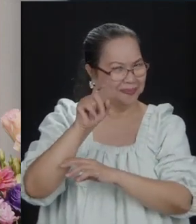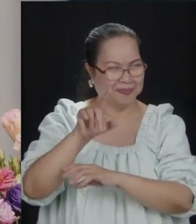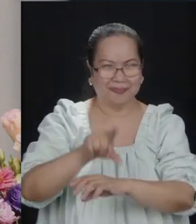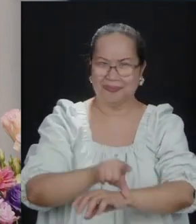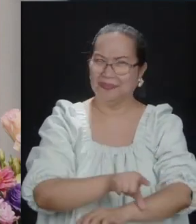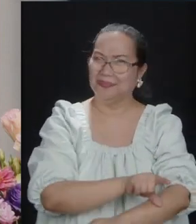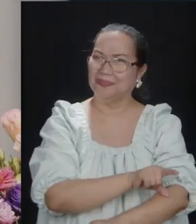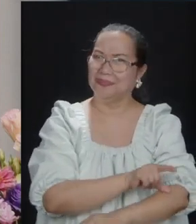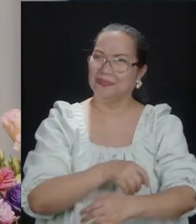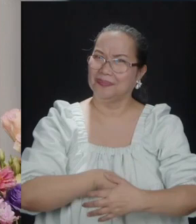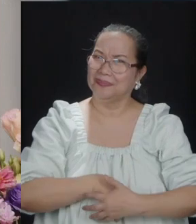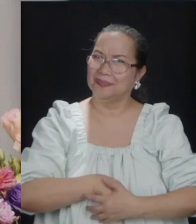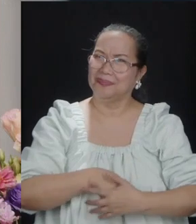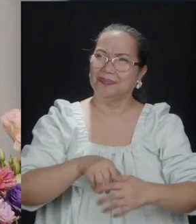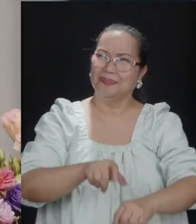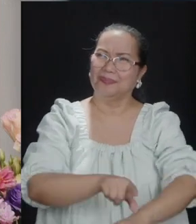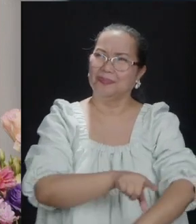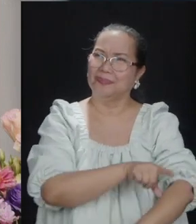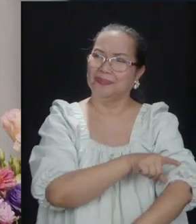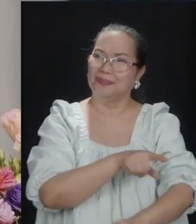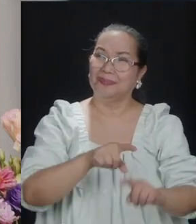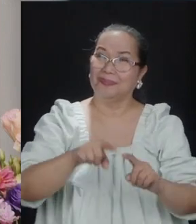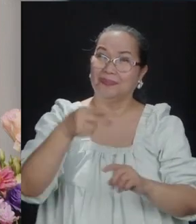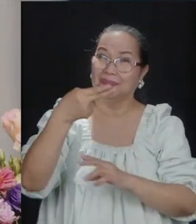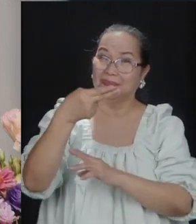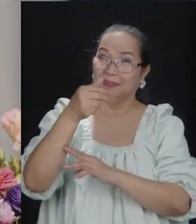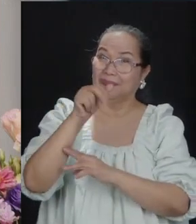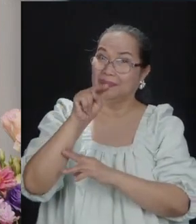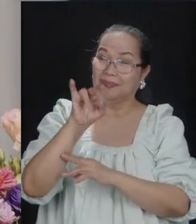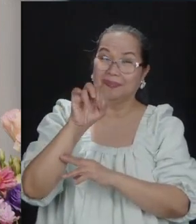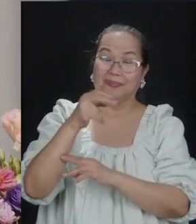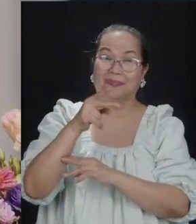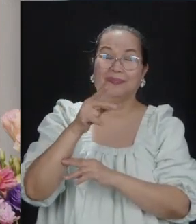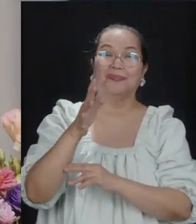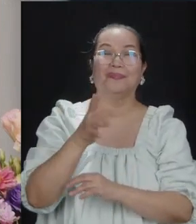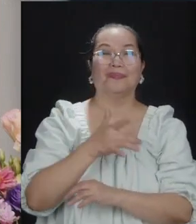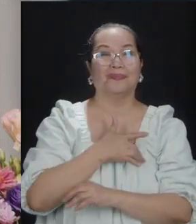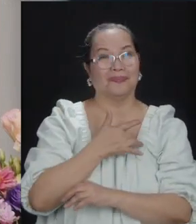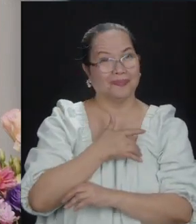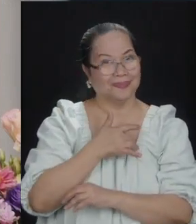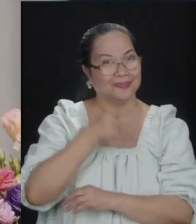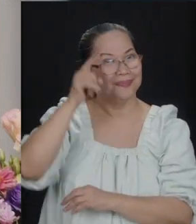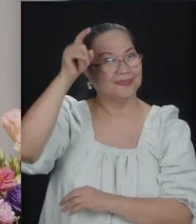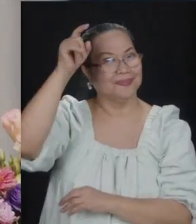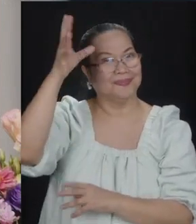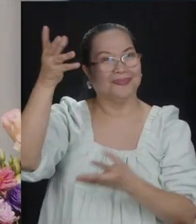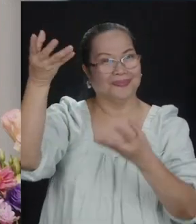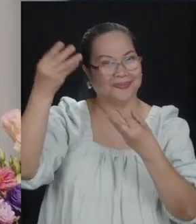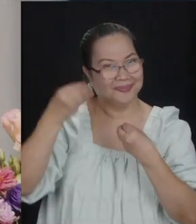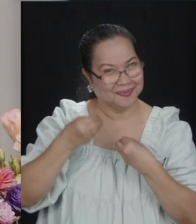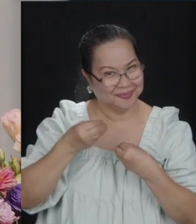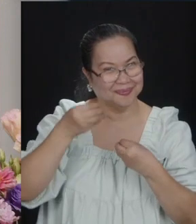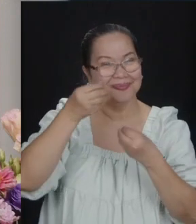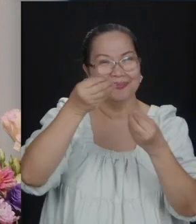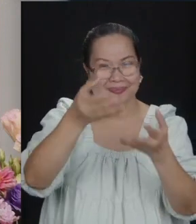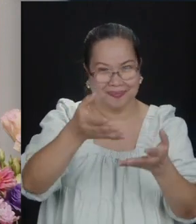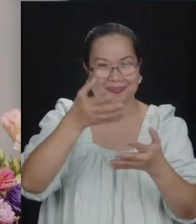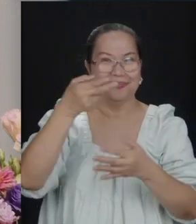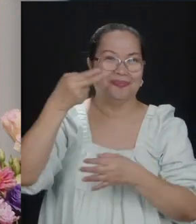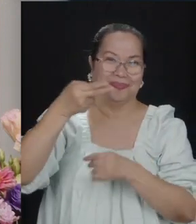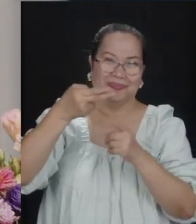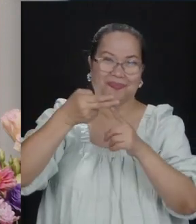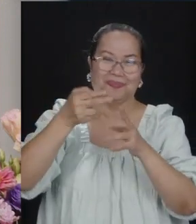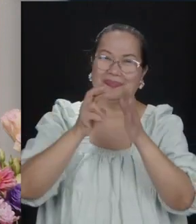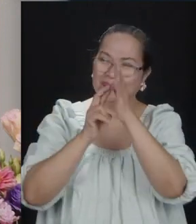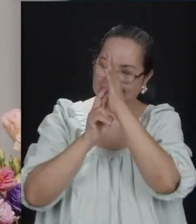also barren for some time. Hannah had faith that God would grant her request. And